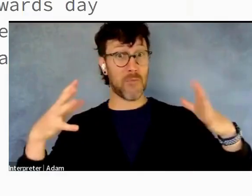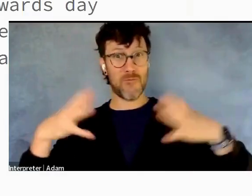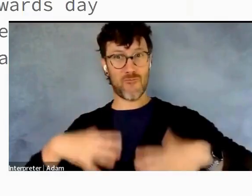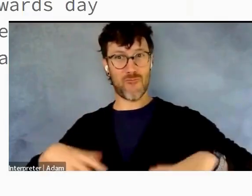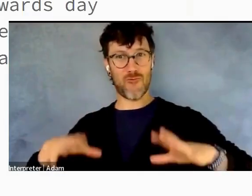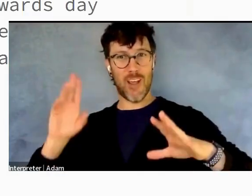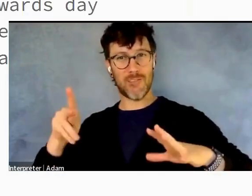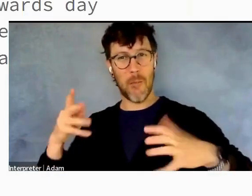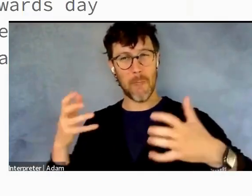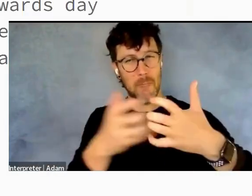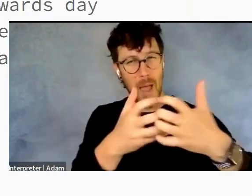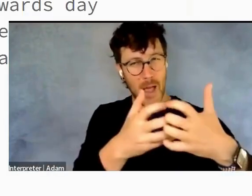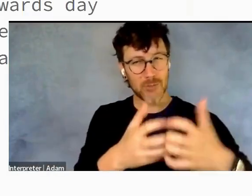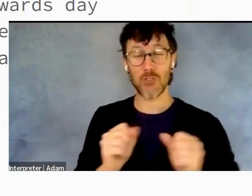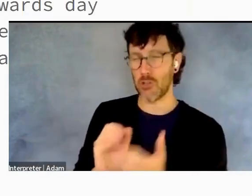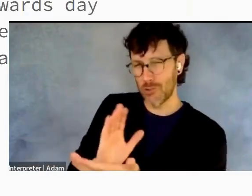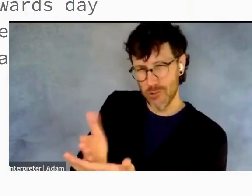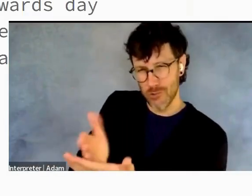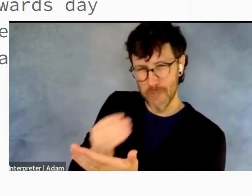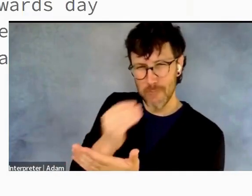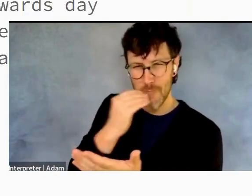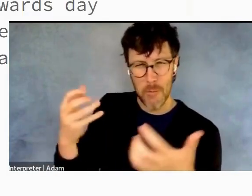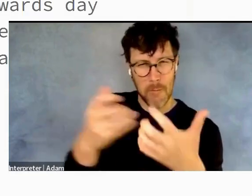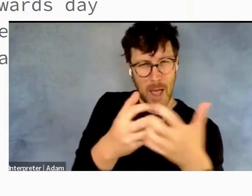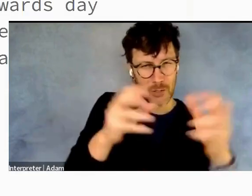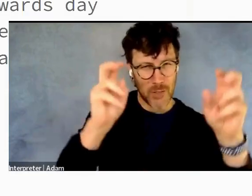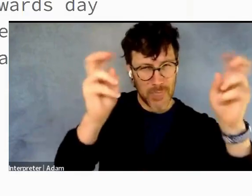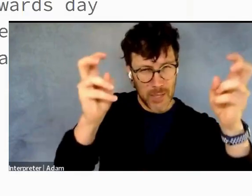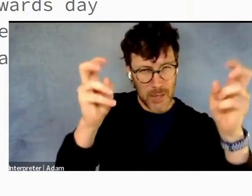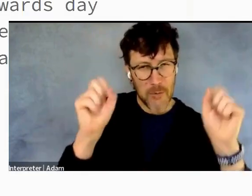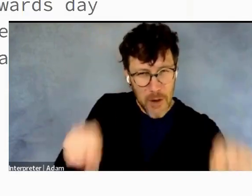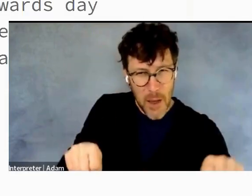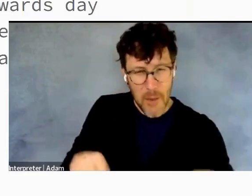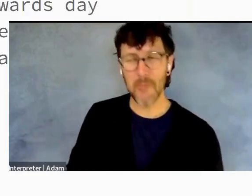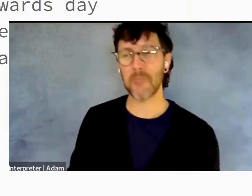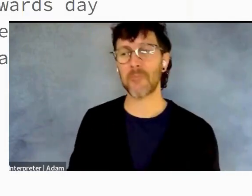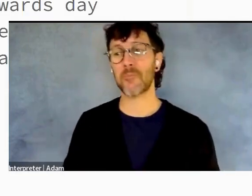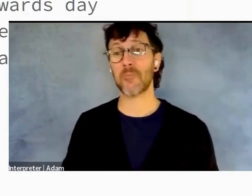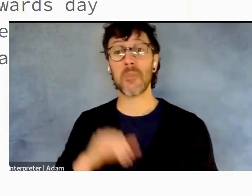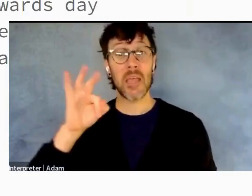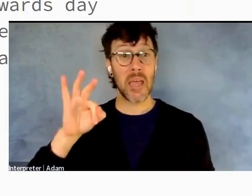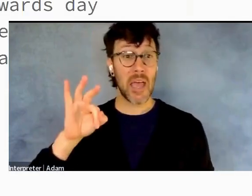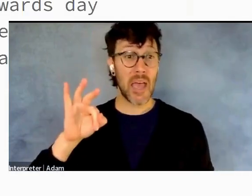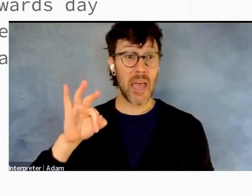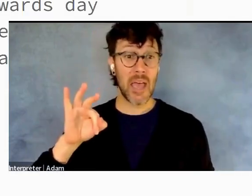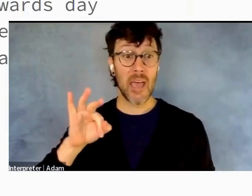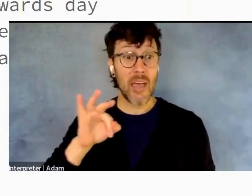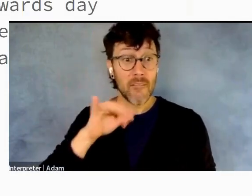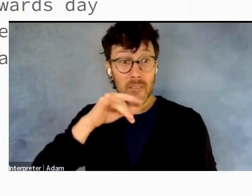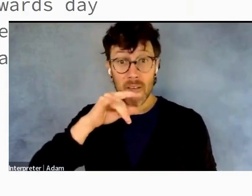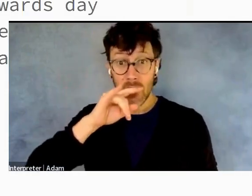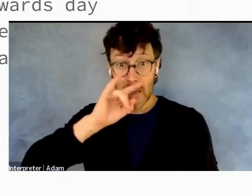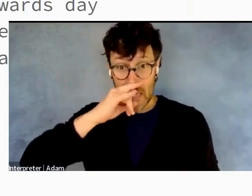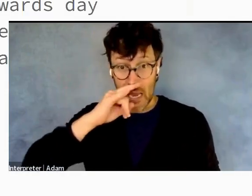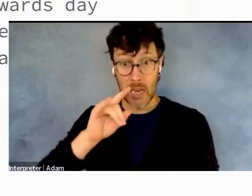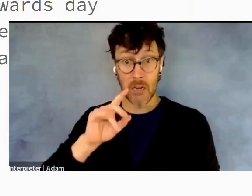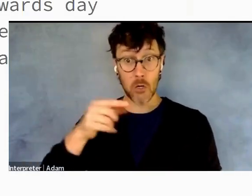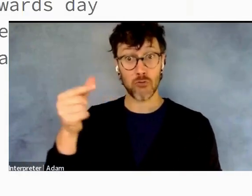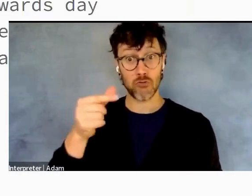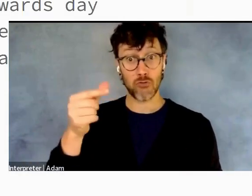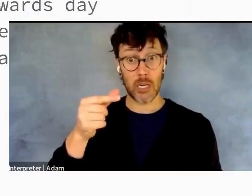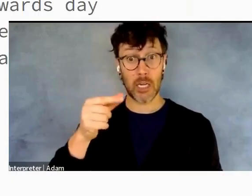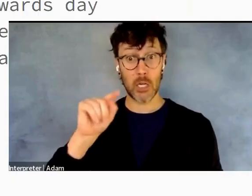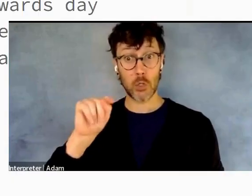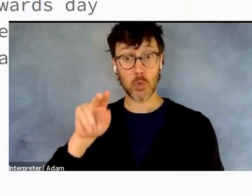food for the theme. Even if your child is a G-tube user, I've had lots of kids who